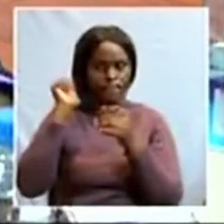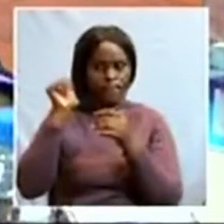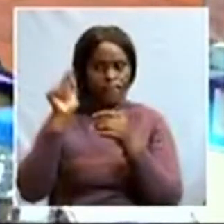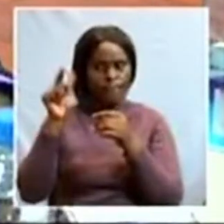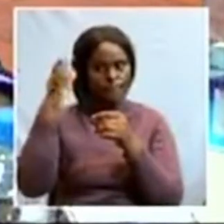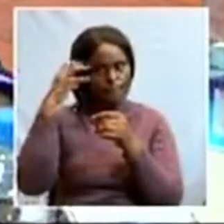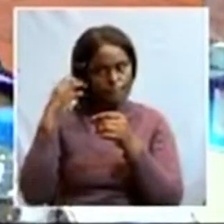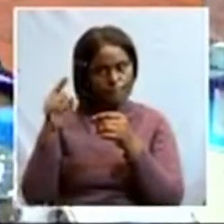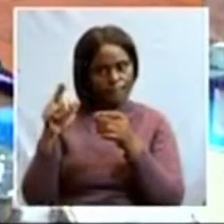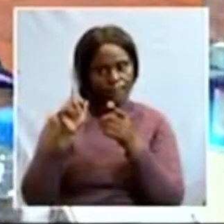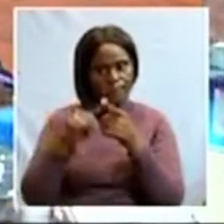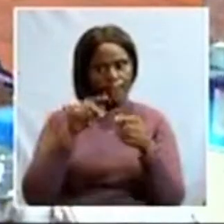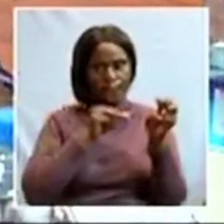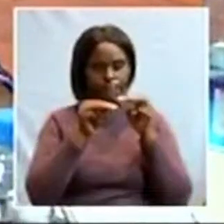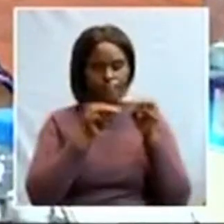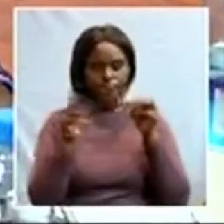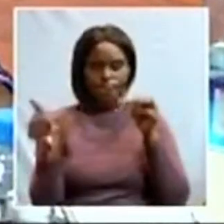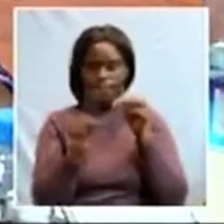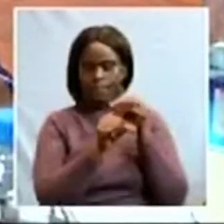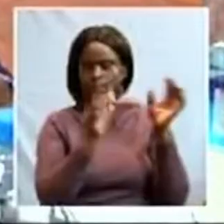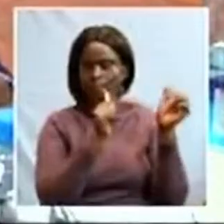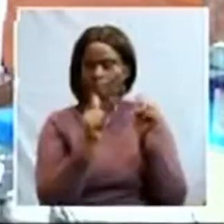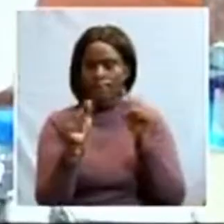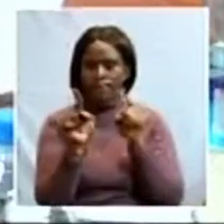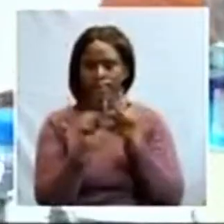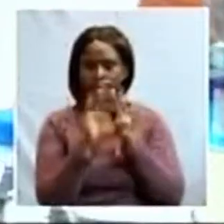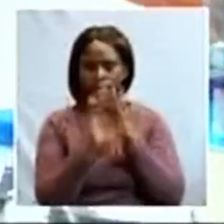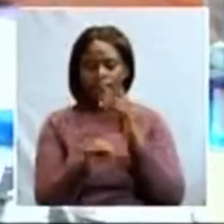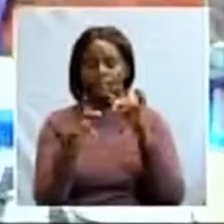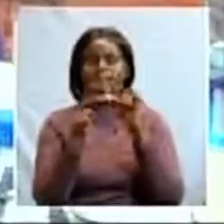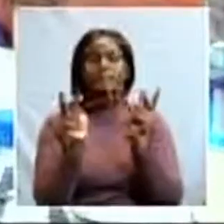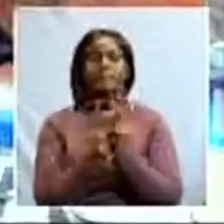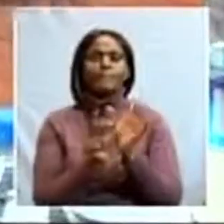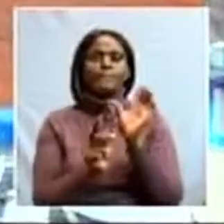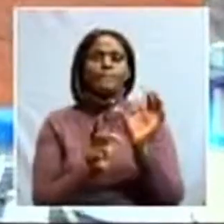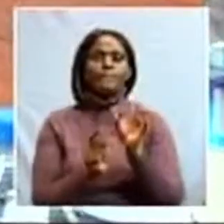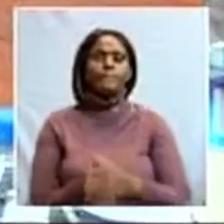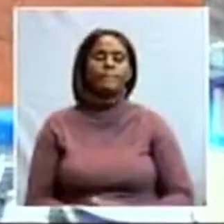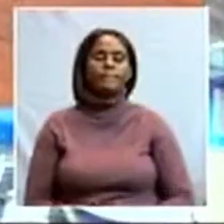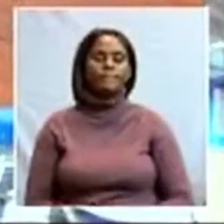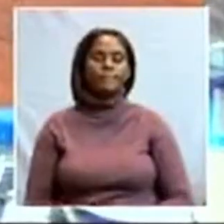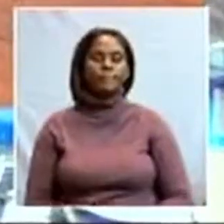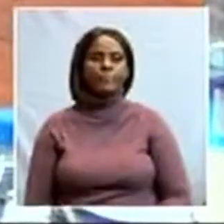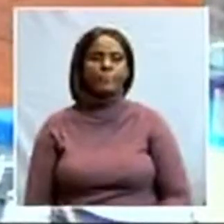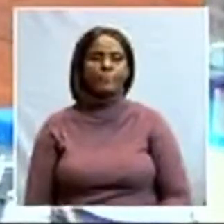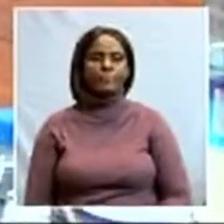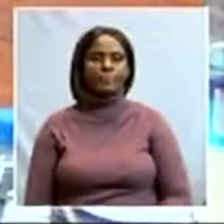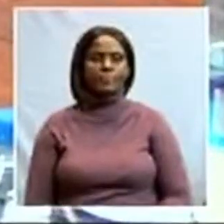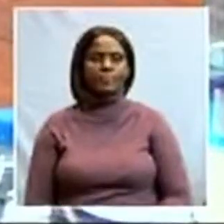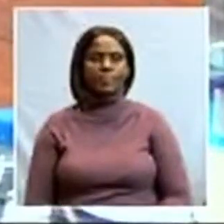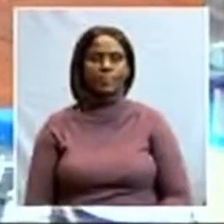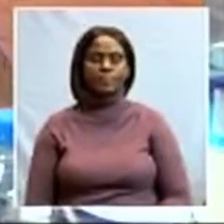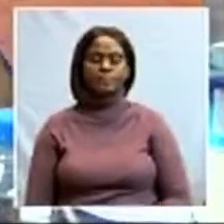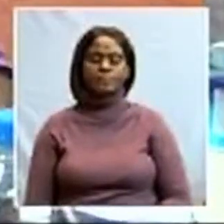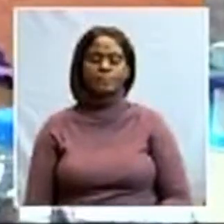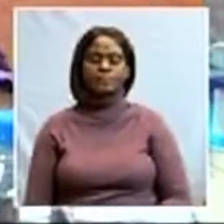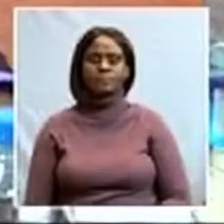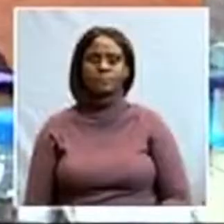specific officers to manage the activities under the section.